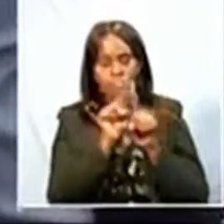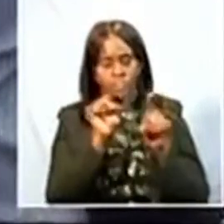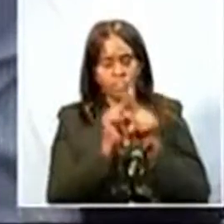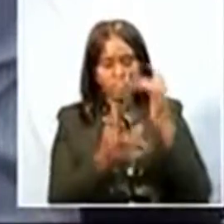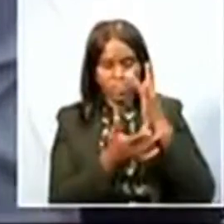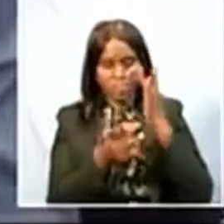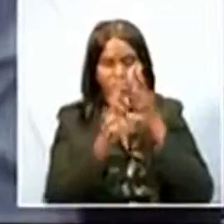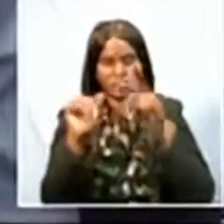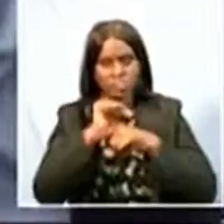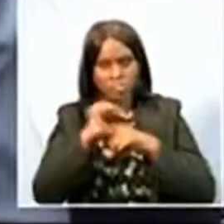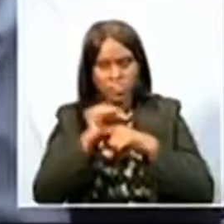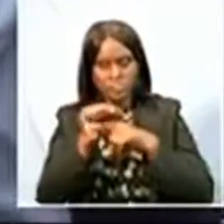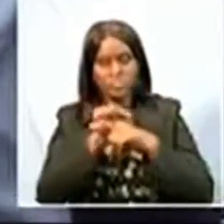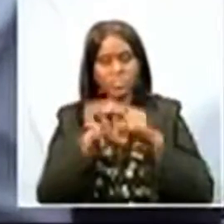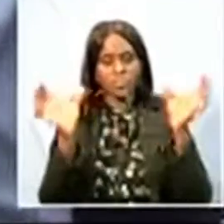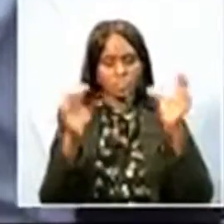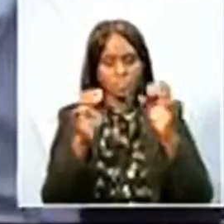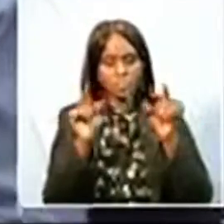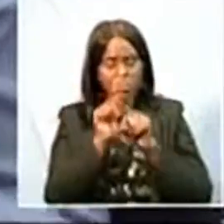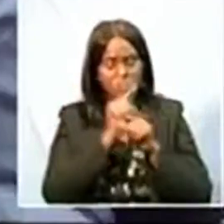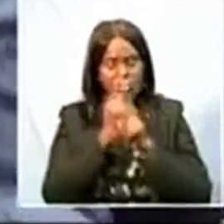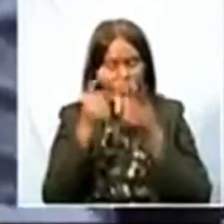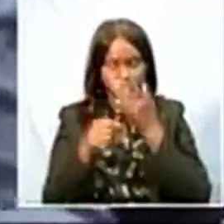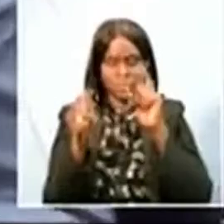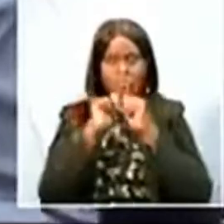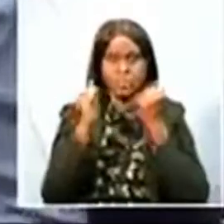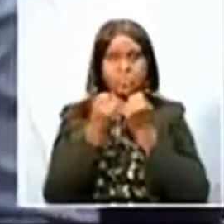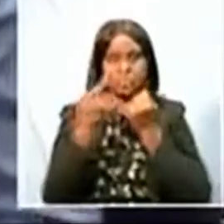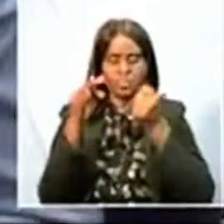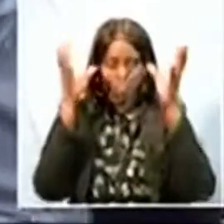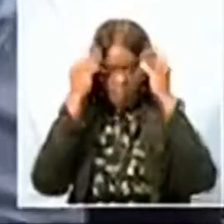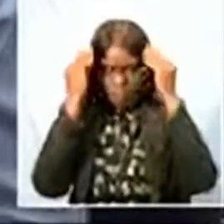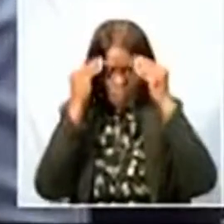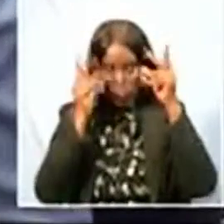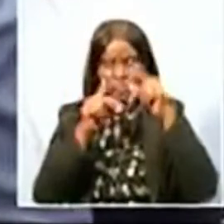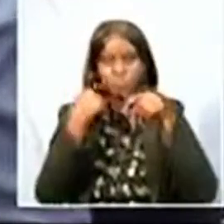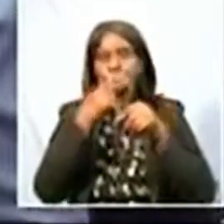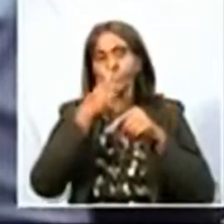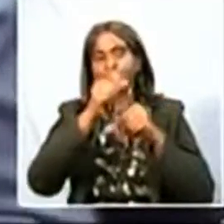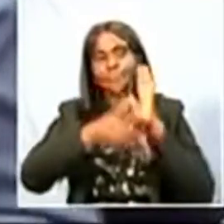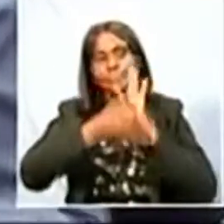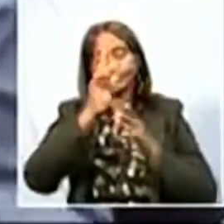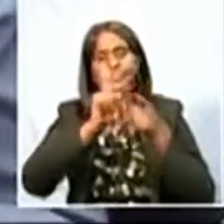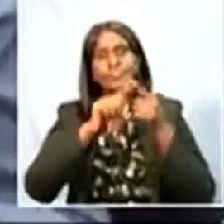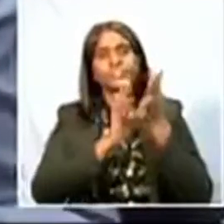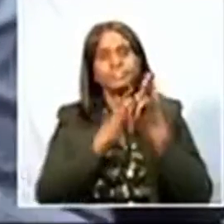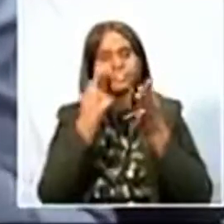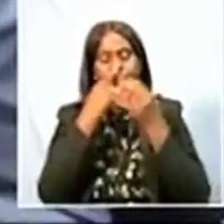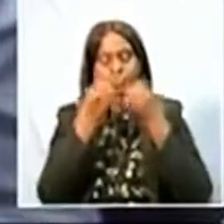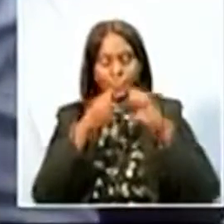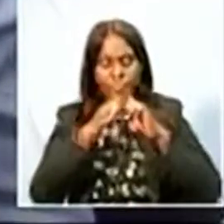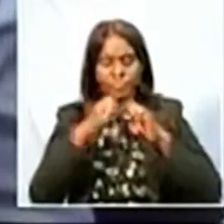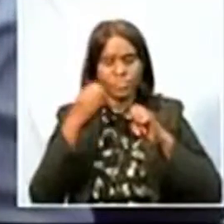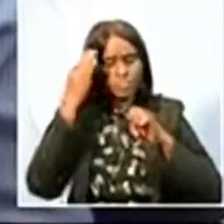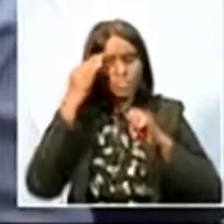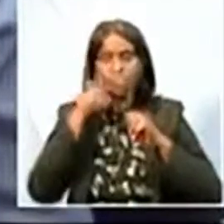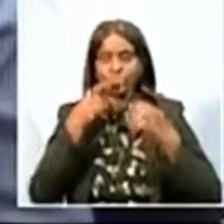technical appraisal committee is just a team of experts. People are ready, people have been to school, who even know who a youth